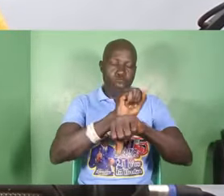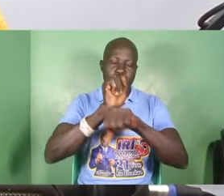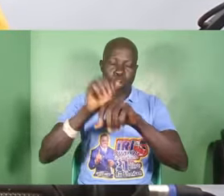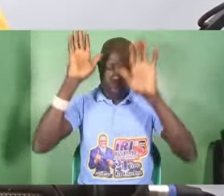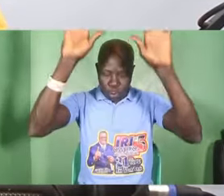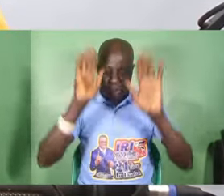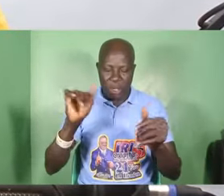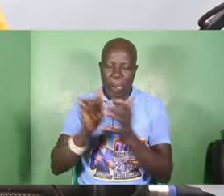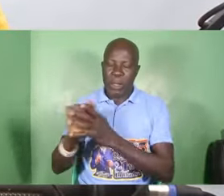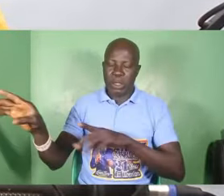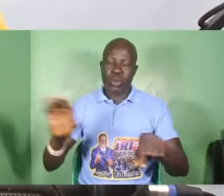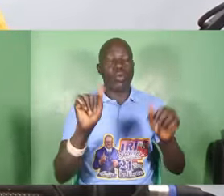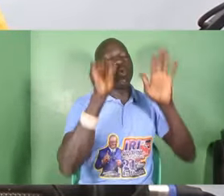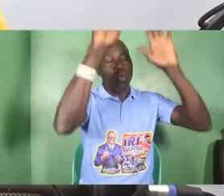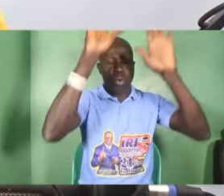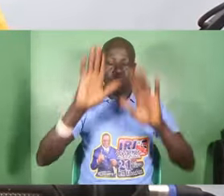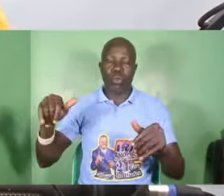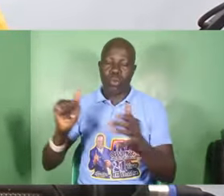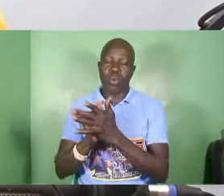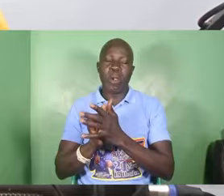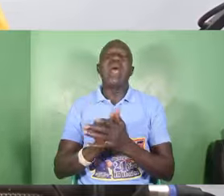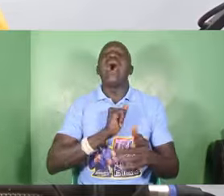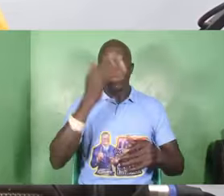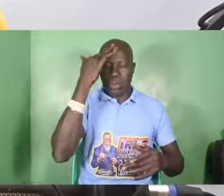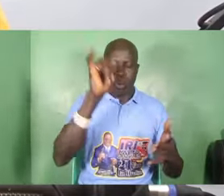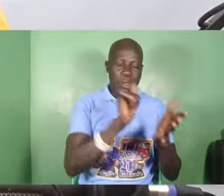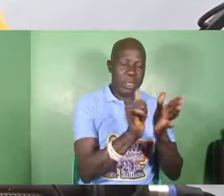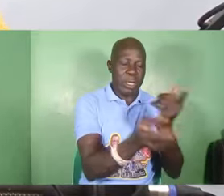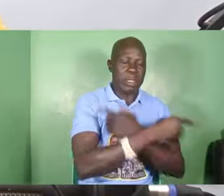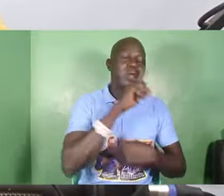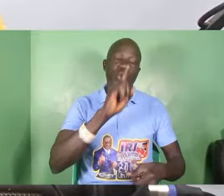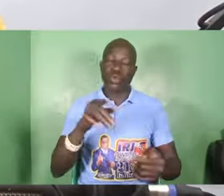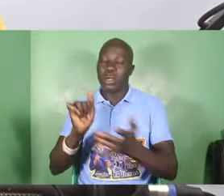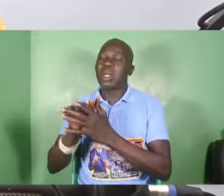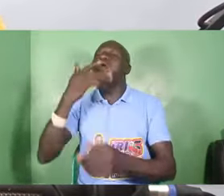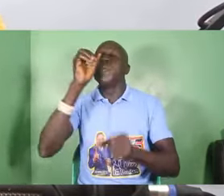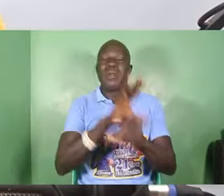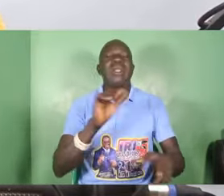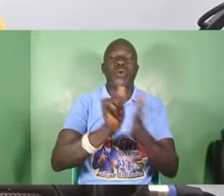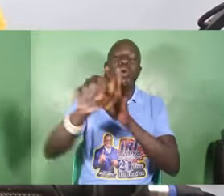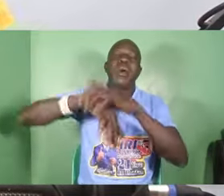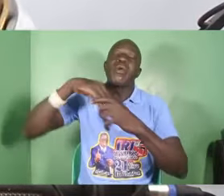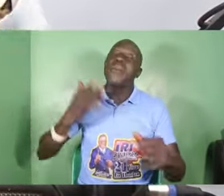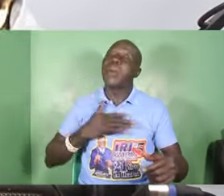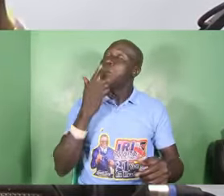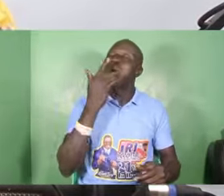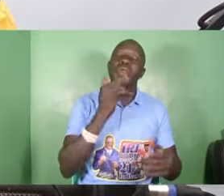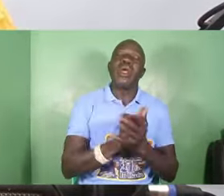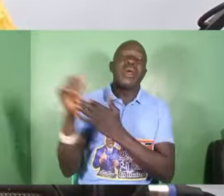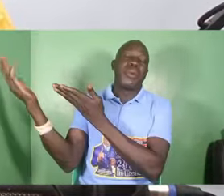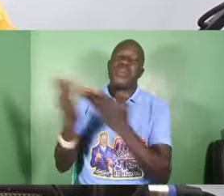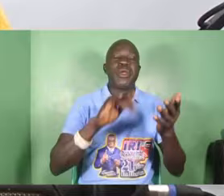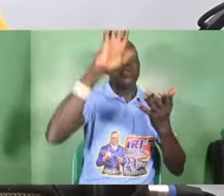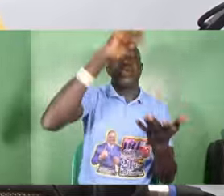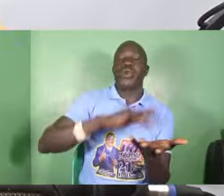did powerful things. Mo dẹ̀ ti ṣe ìyanu. And it did miracles. Mo dẹ̀ mọ̀ wípé. And I'm very sure that. Ìrètí ọ̀sẹ̀ ẹnu mi jáde. The blessing that will come from my mouth. A gbé ògo rẹ